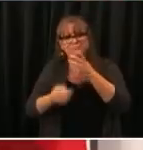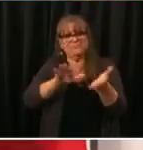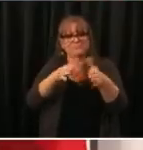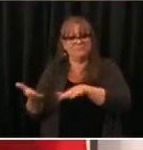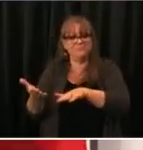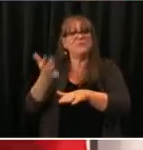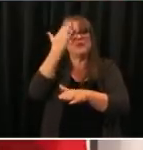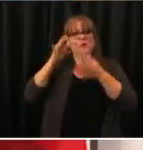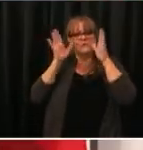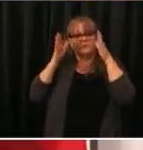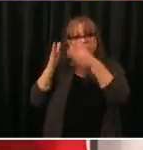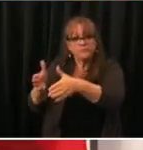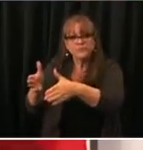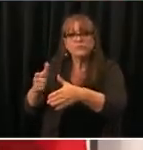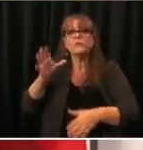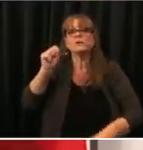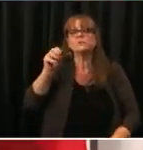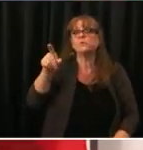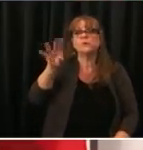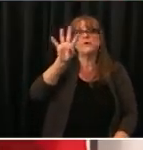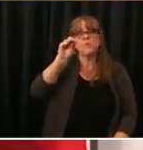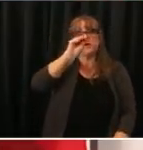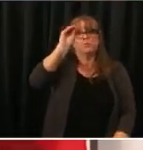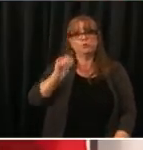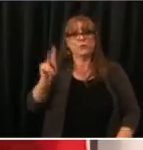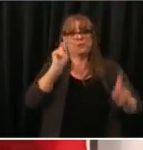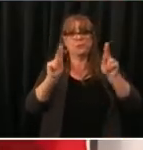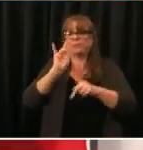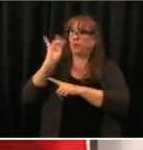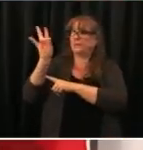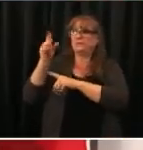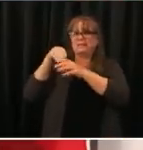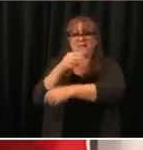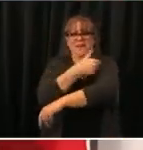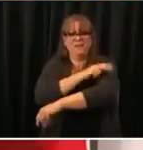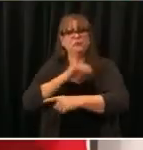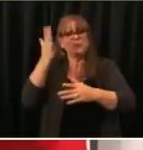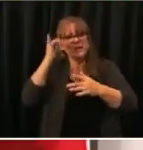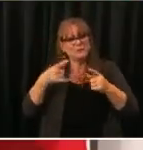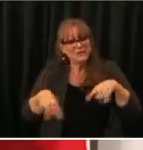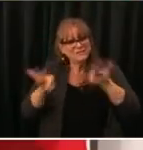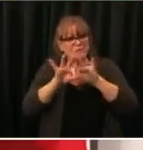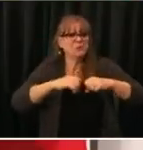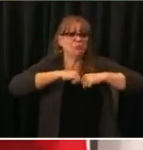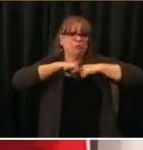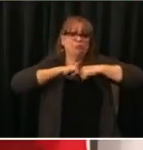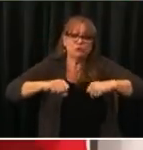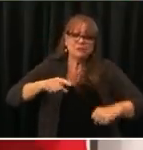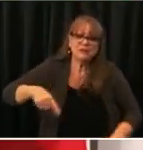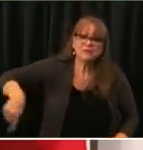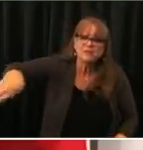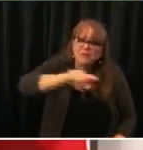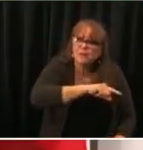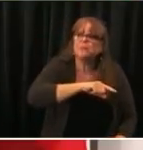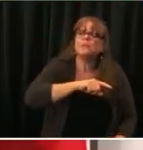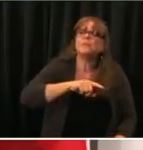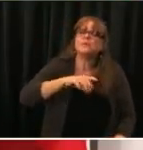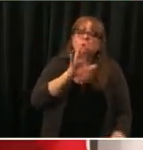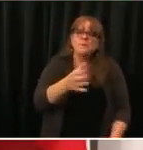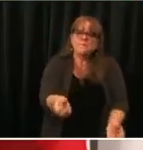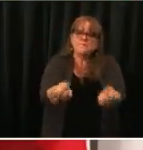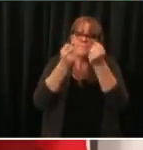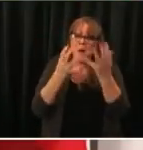hospitalizations. So when we succeed in protecting age 70 and up, which we will, first dose by the end of February, many are already even starting their second doses,